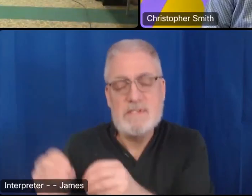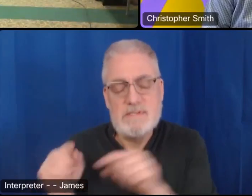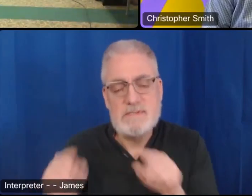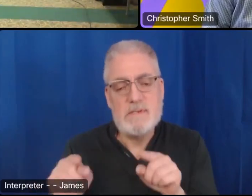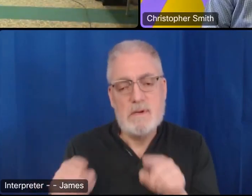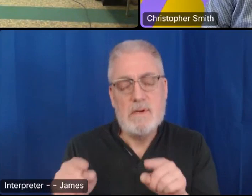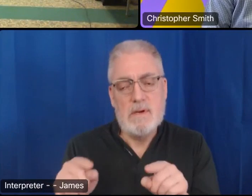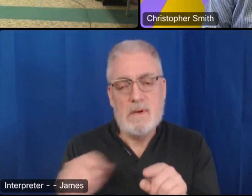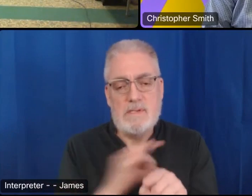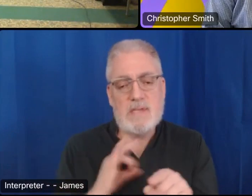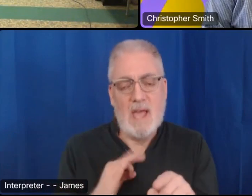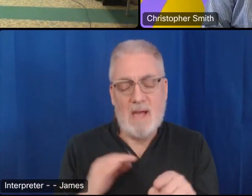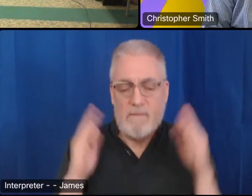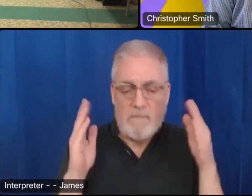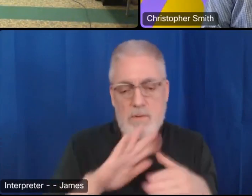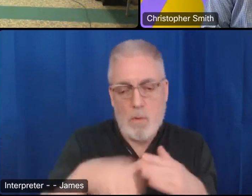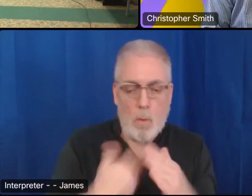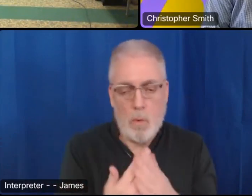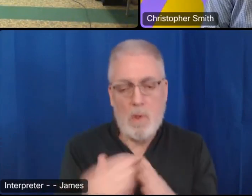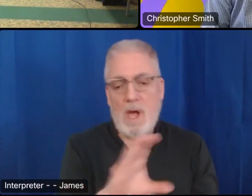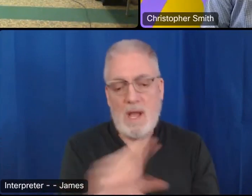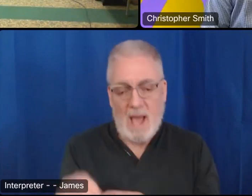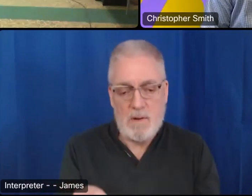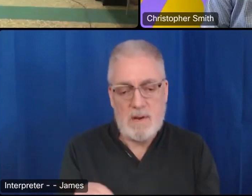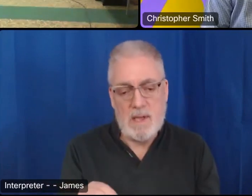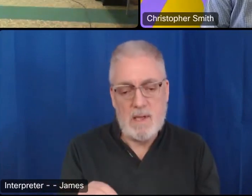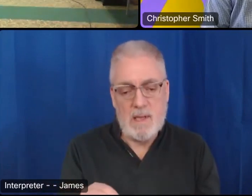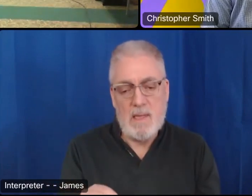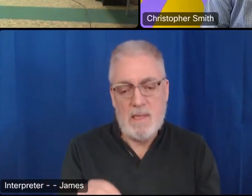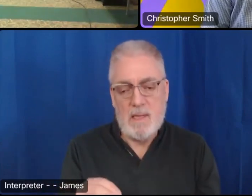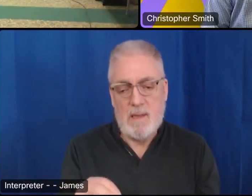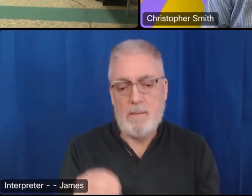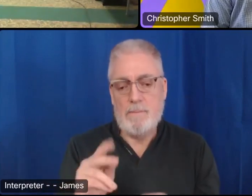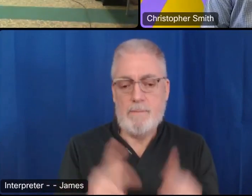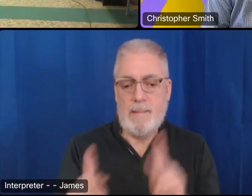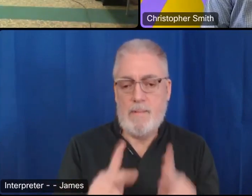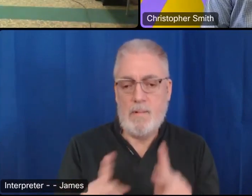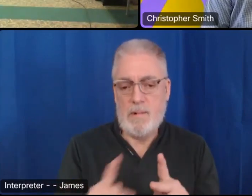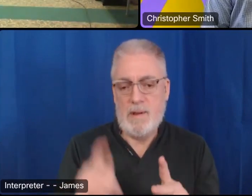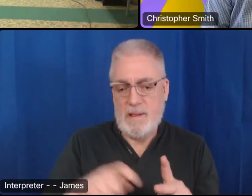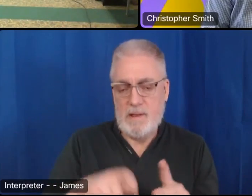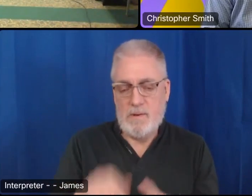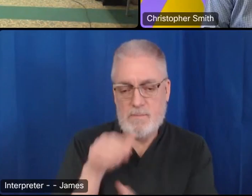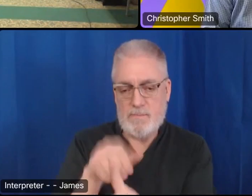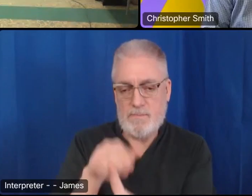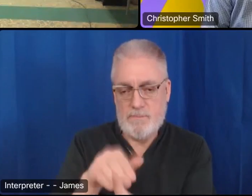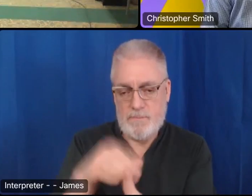information about these services. That's And we need to make sure that our DCSs are, I mean, they should be aware because